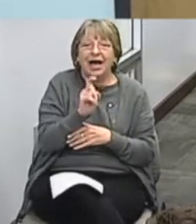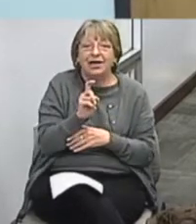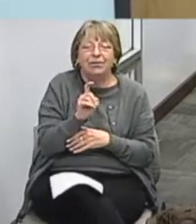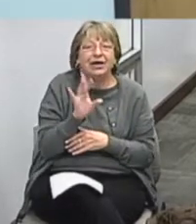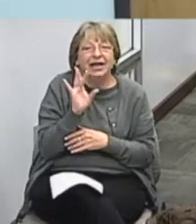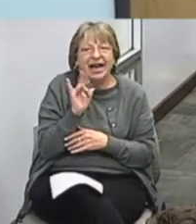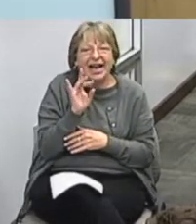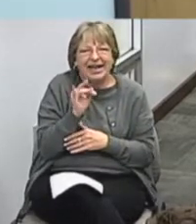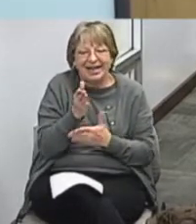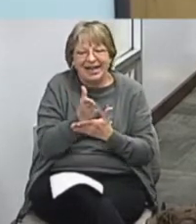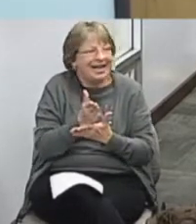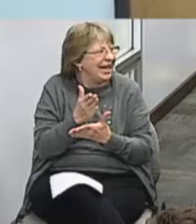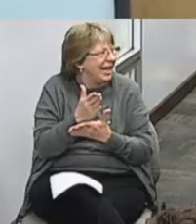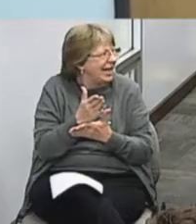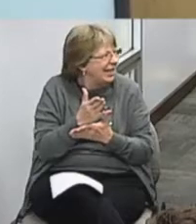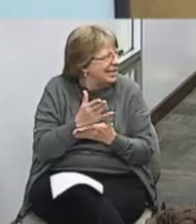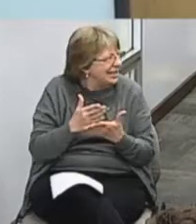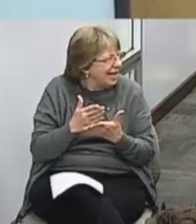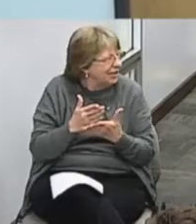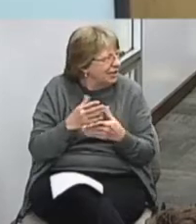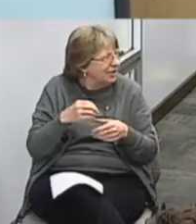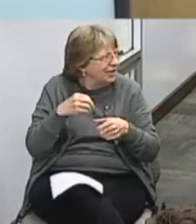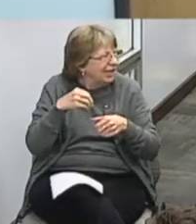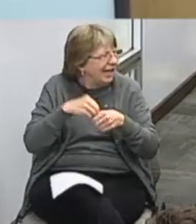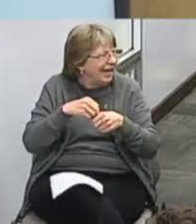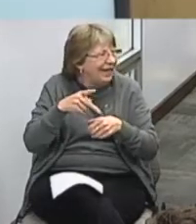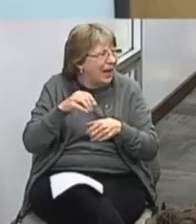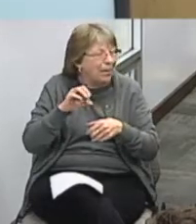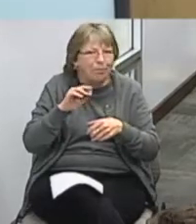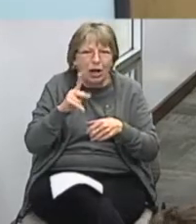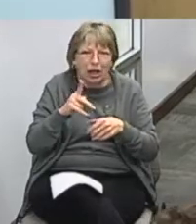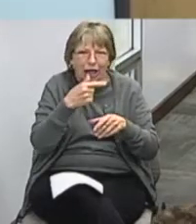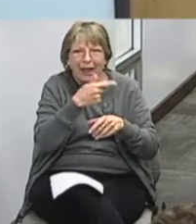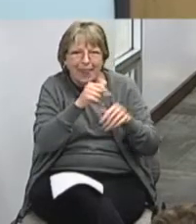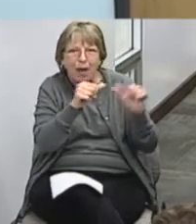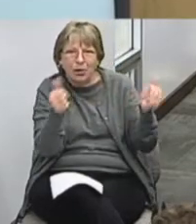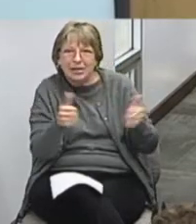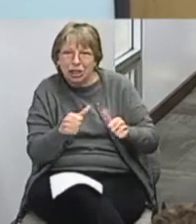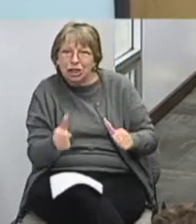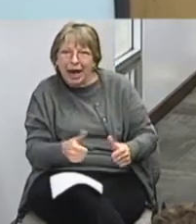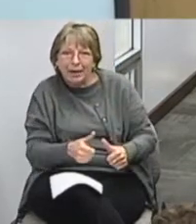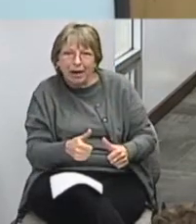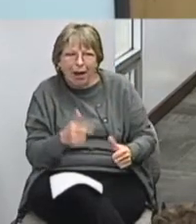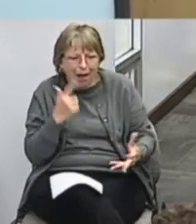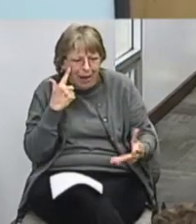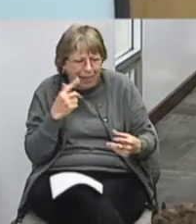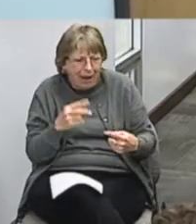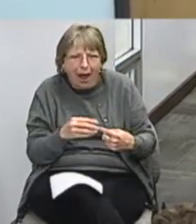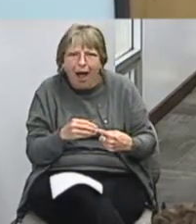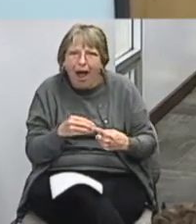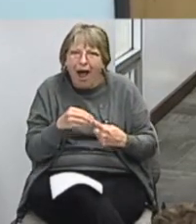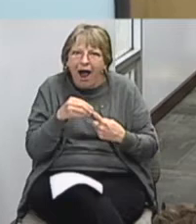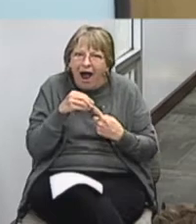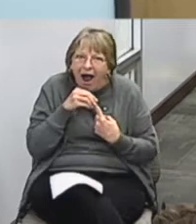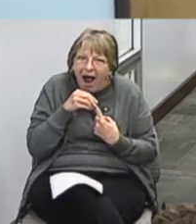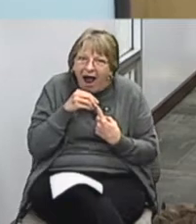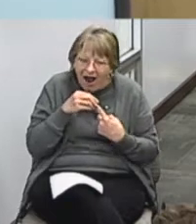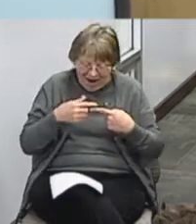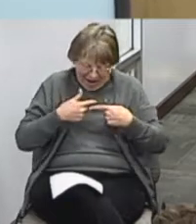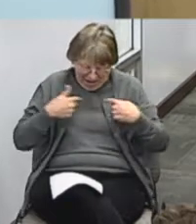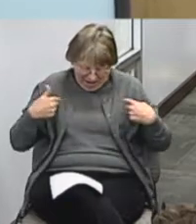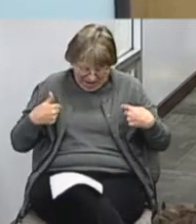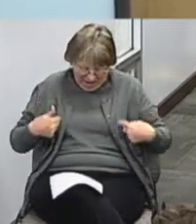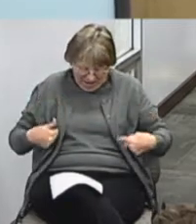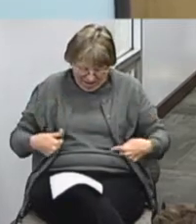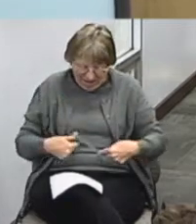sidewalk in that park that are shaped like this, which I think is just kind of unique. But I also kind